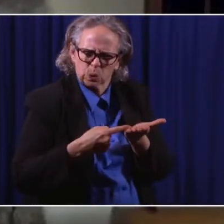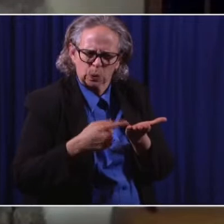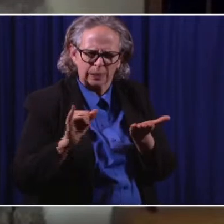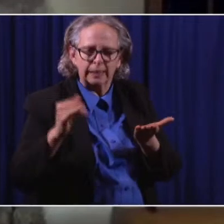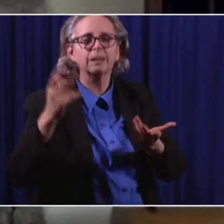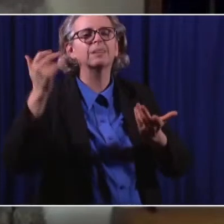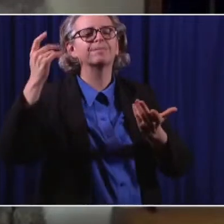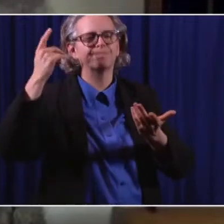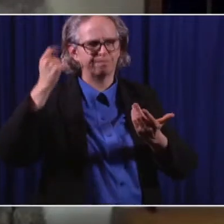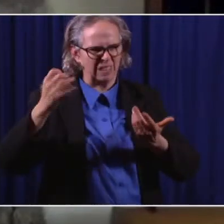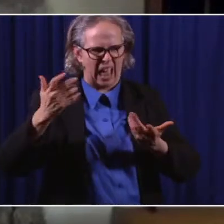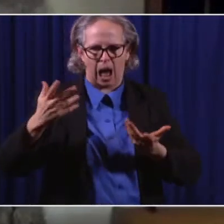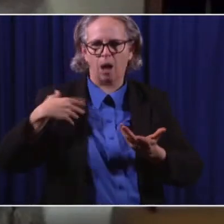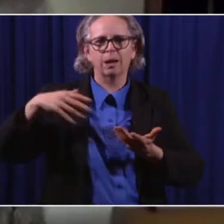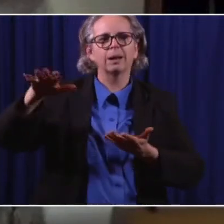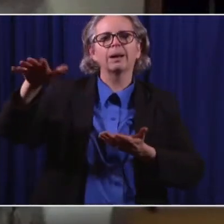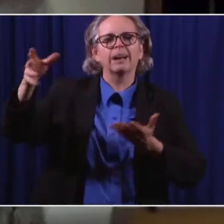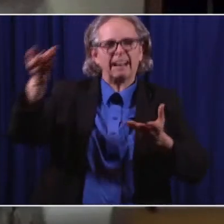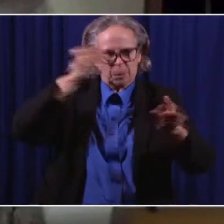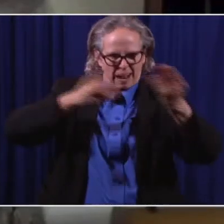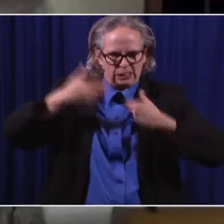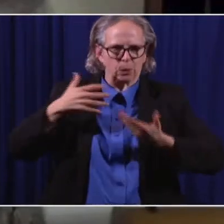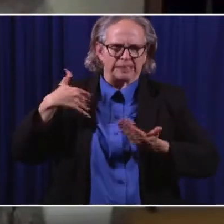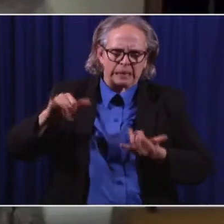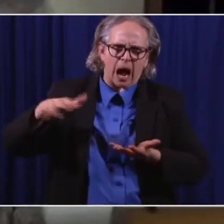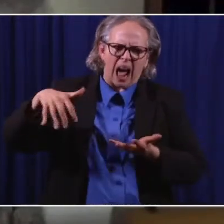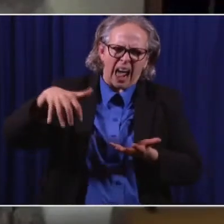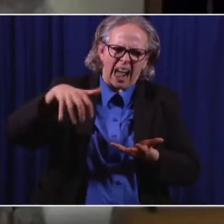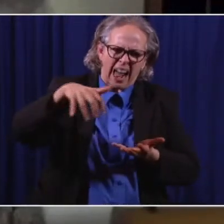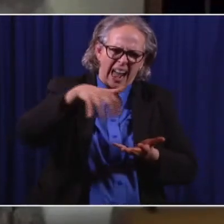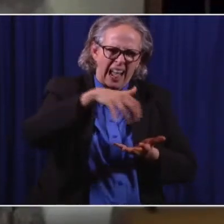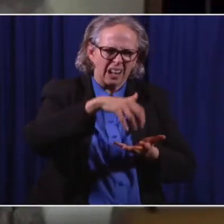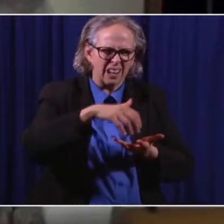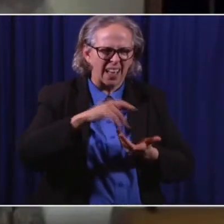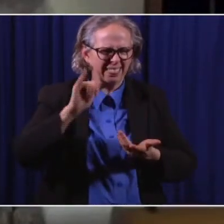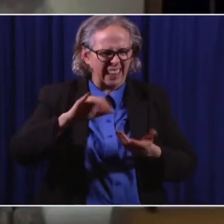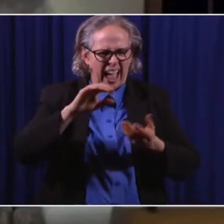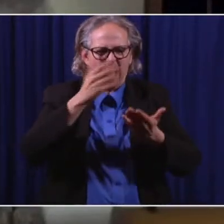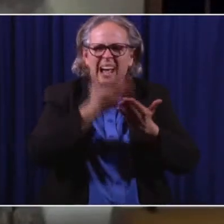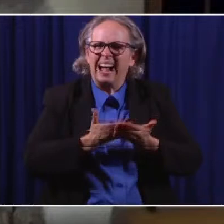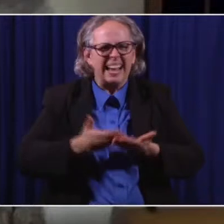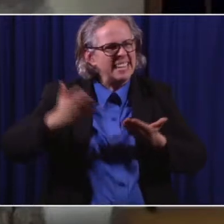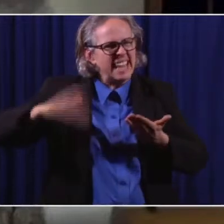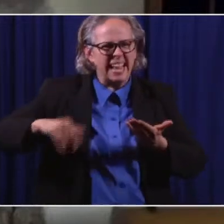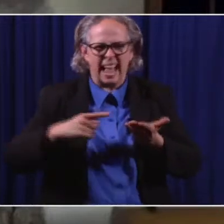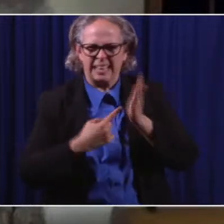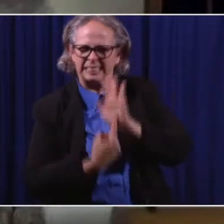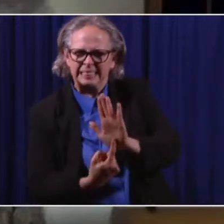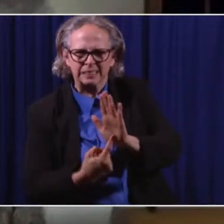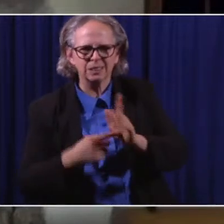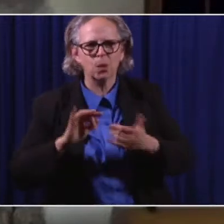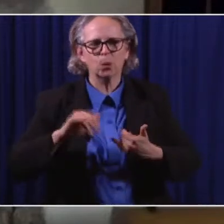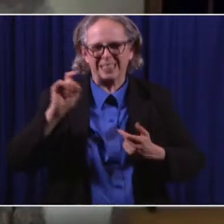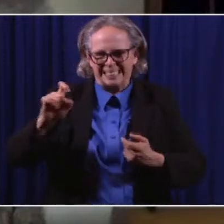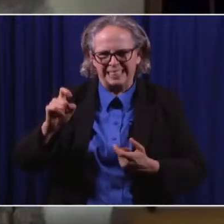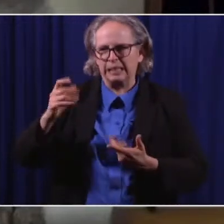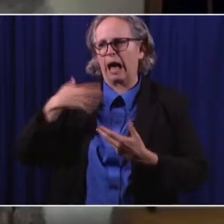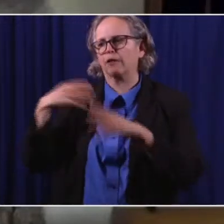it's more anecdotal. And so we're going to give them a field of things to